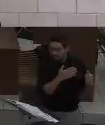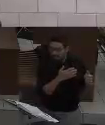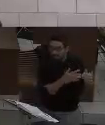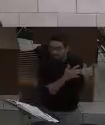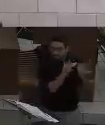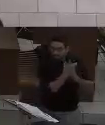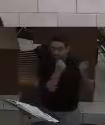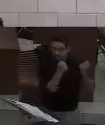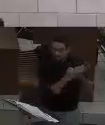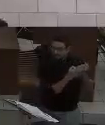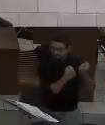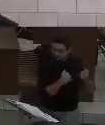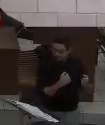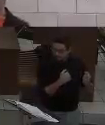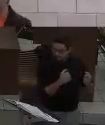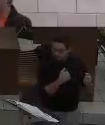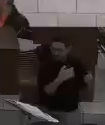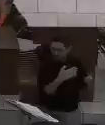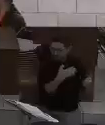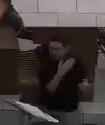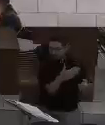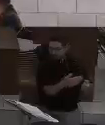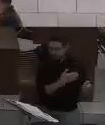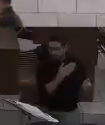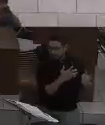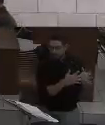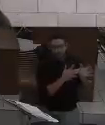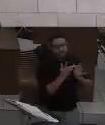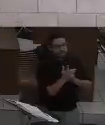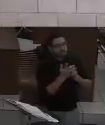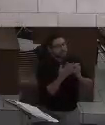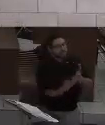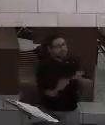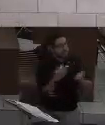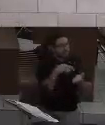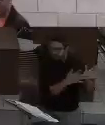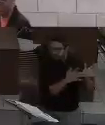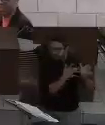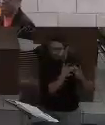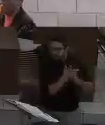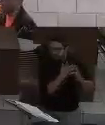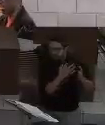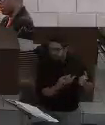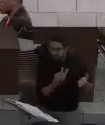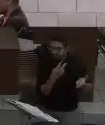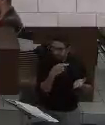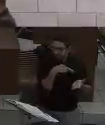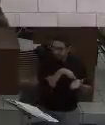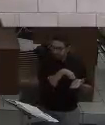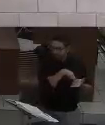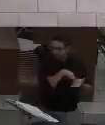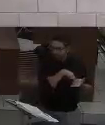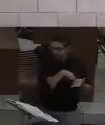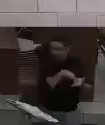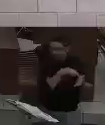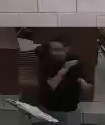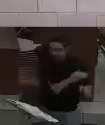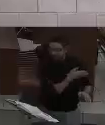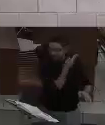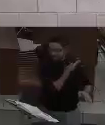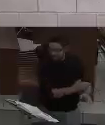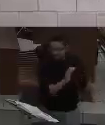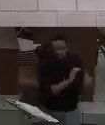glad Jesus lifted me. I'm so glad Jesus lifted me. Singing